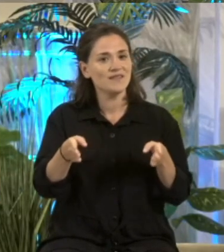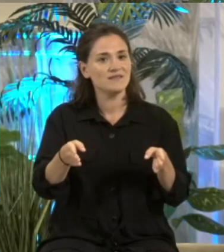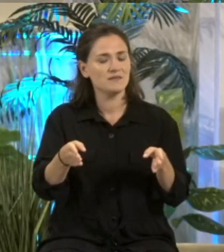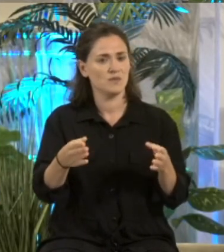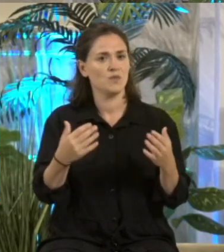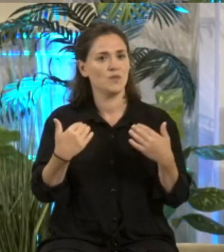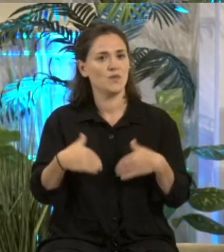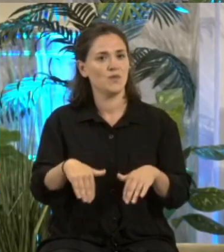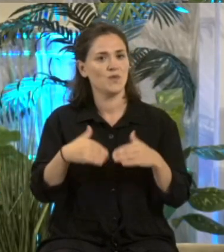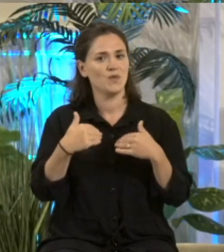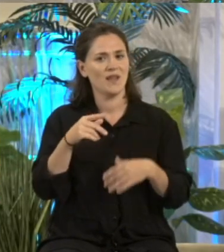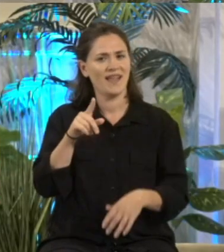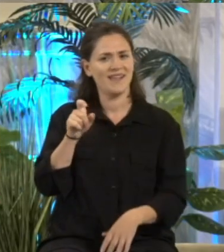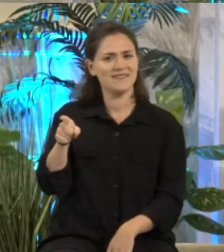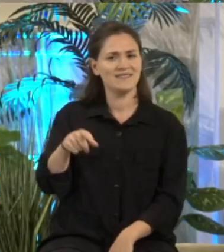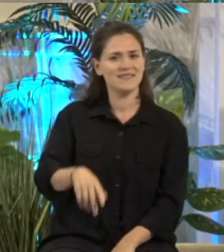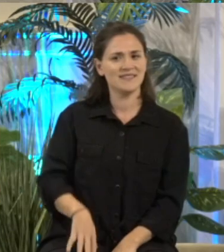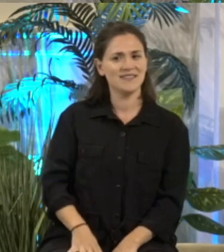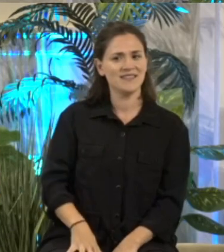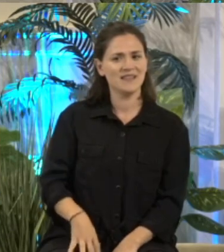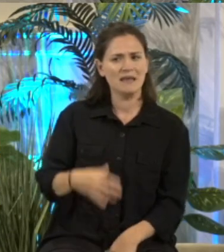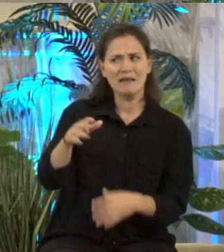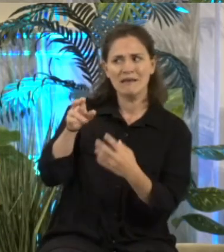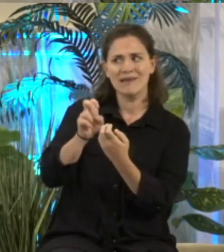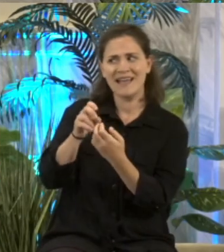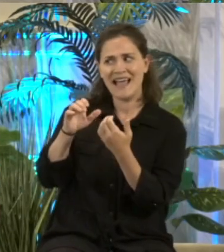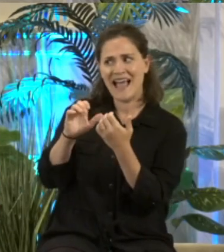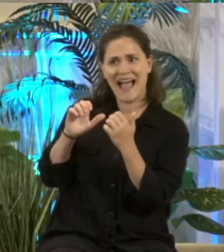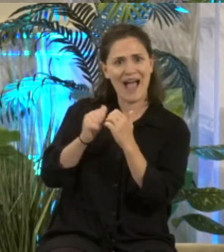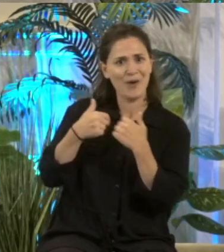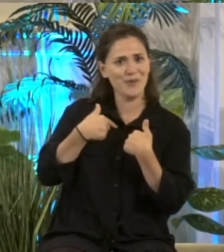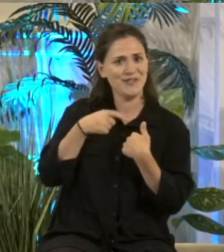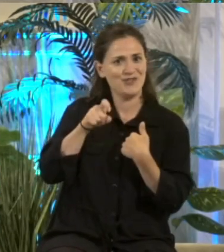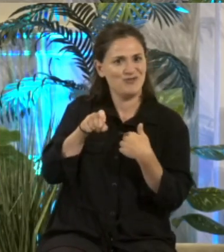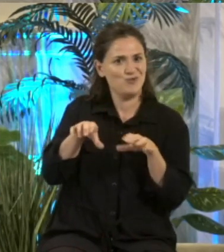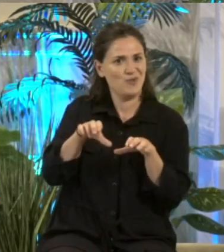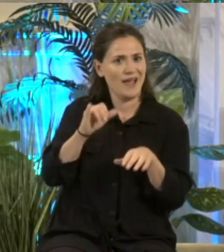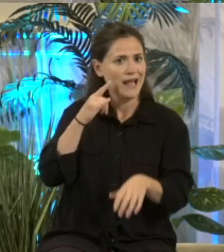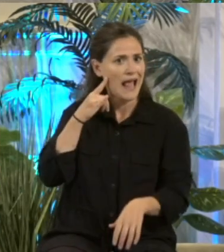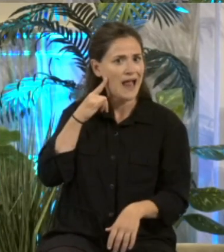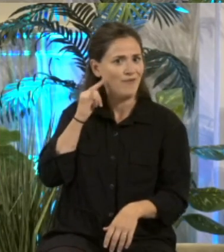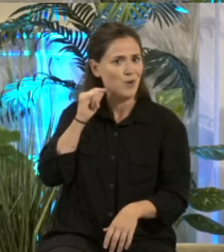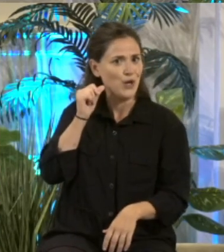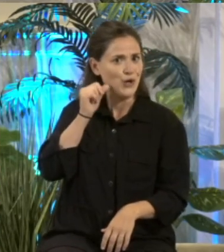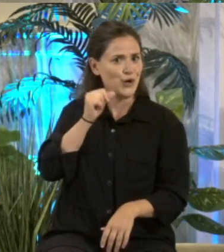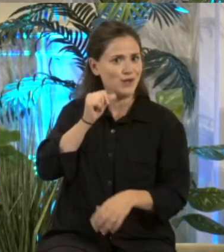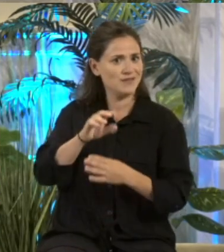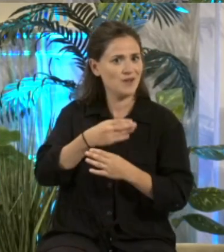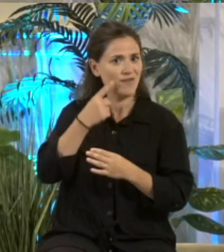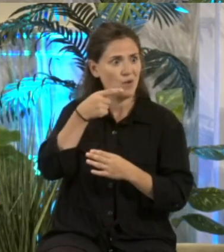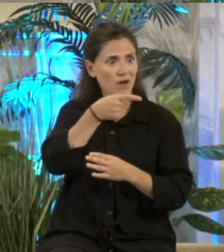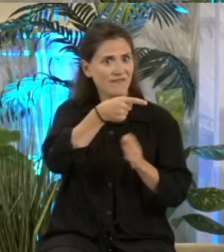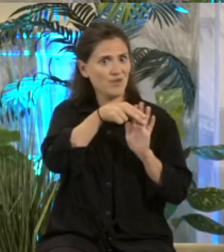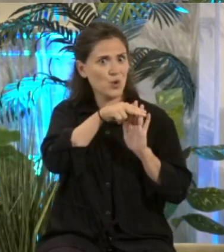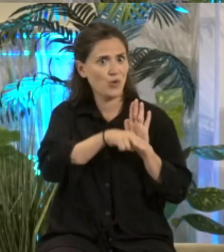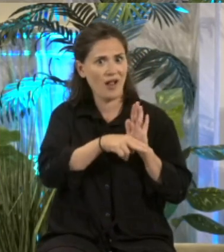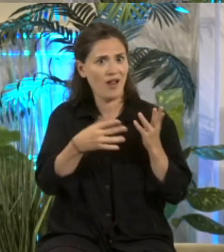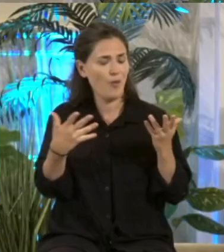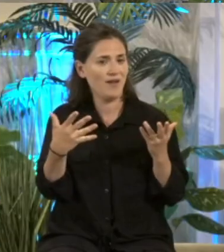when I asked, well, what do you think how should we do it? Then he paused and